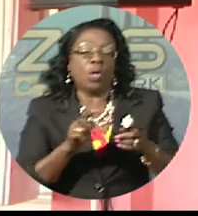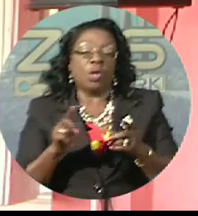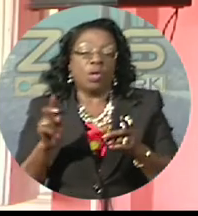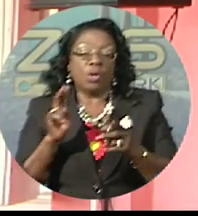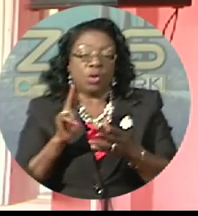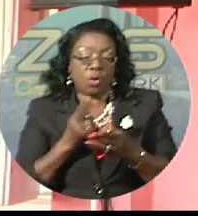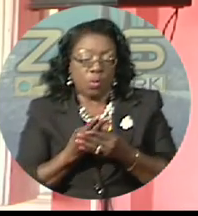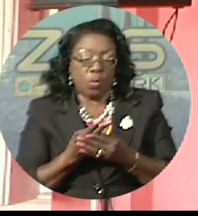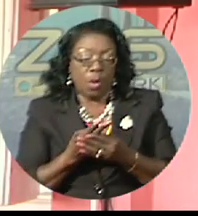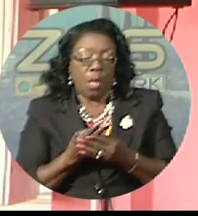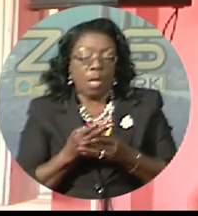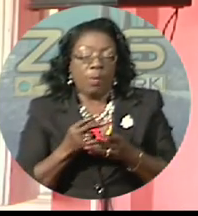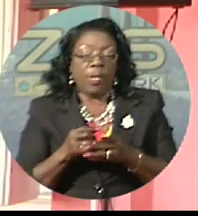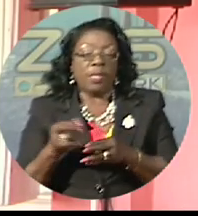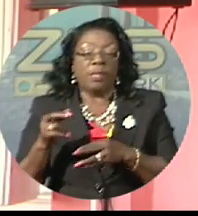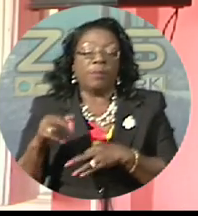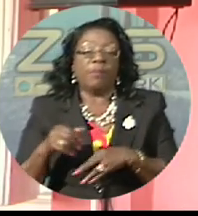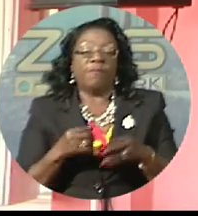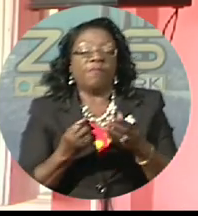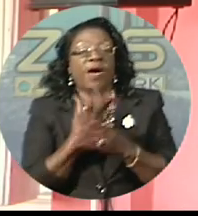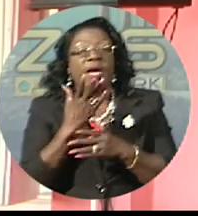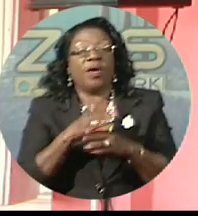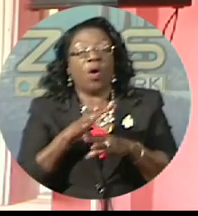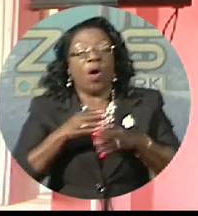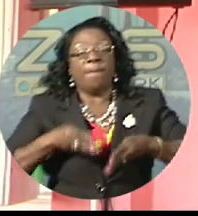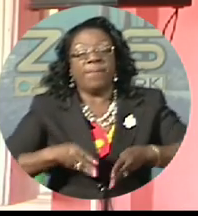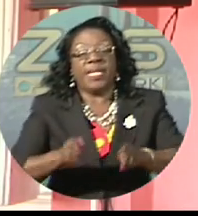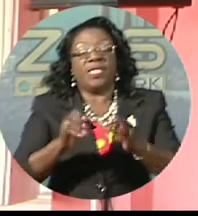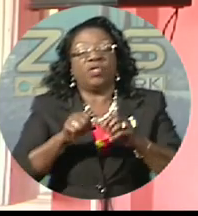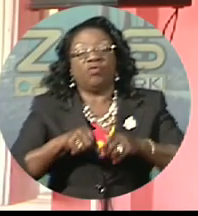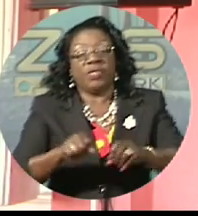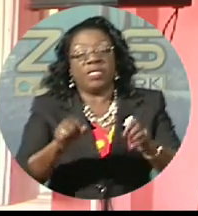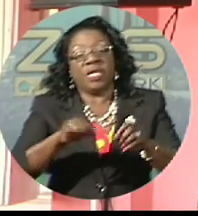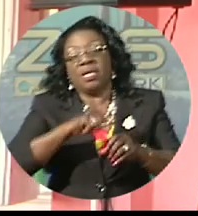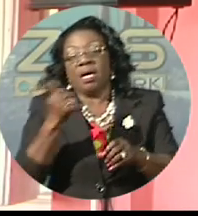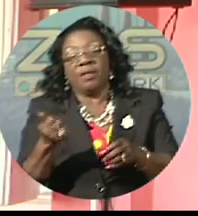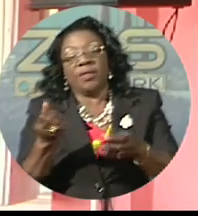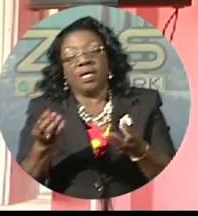Bay Street Fire, the Contract, the Project, and other formative years.